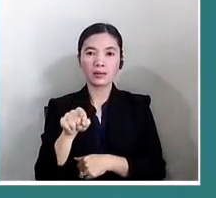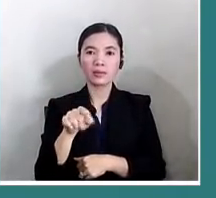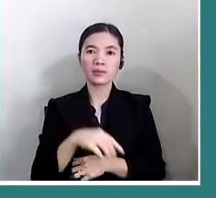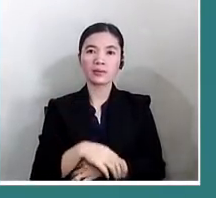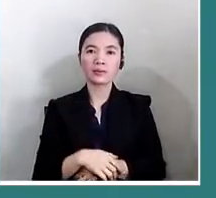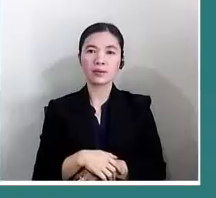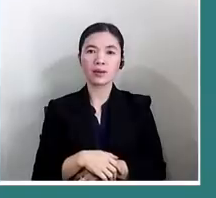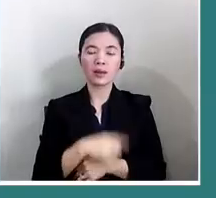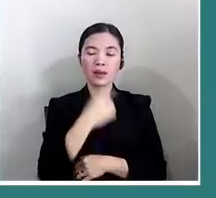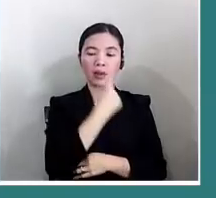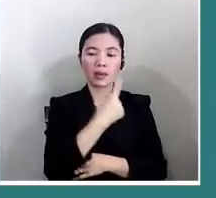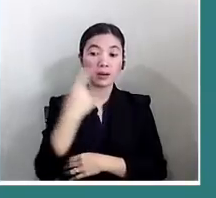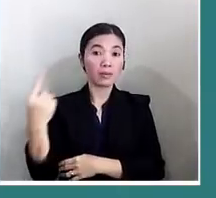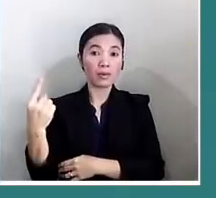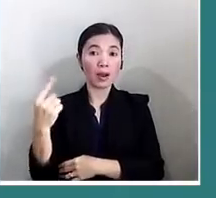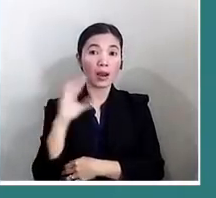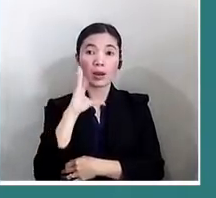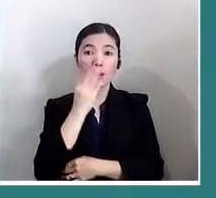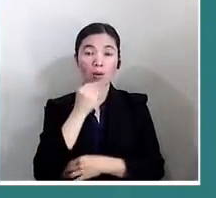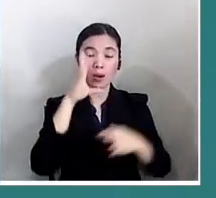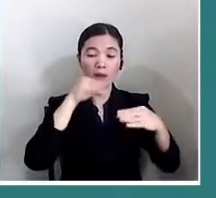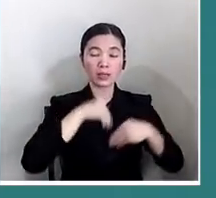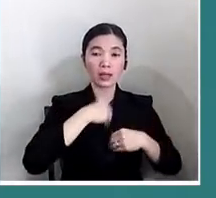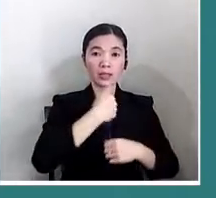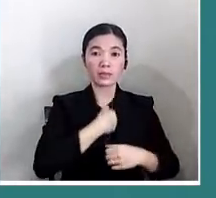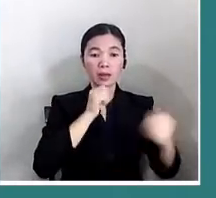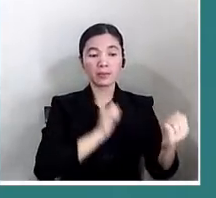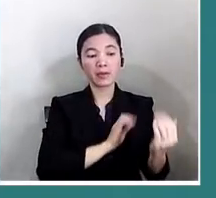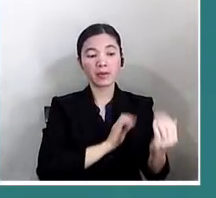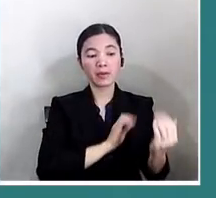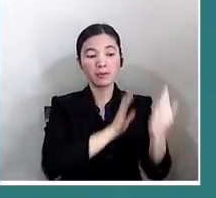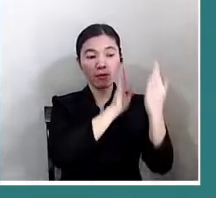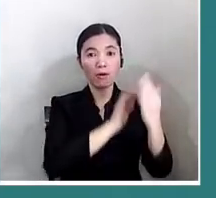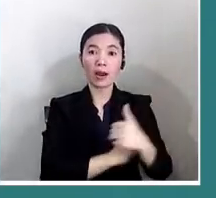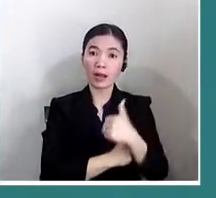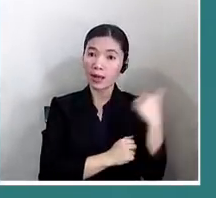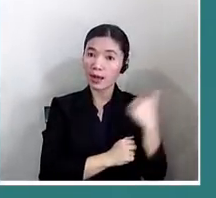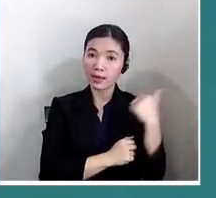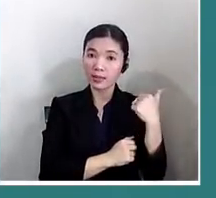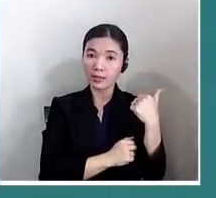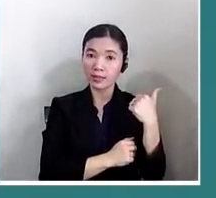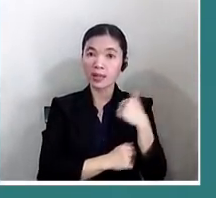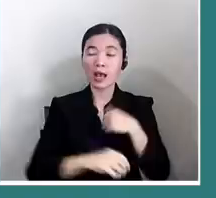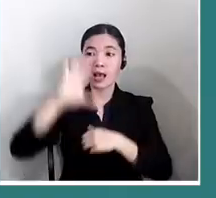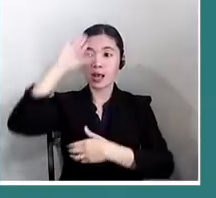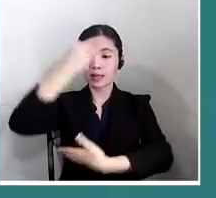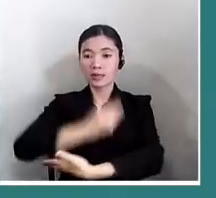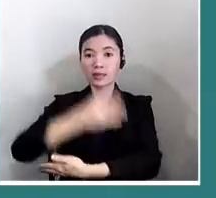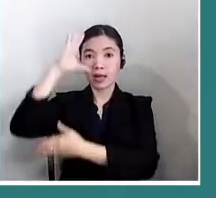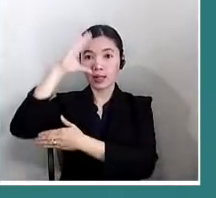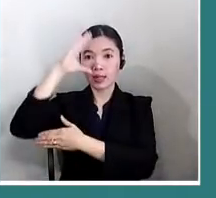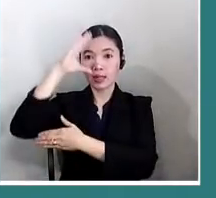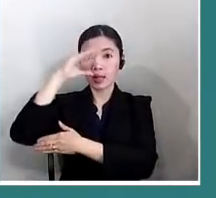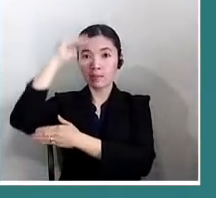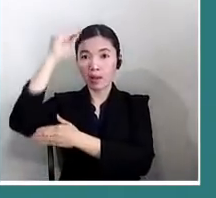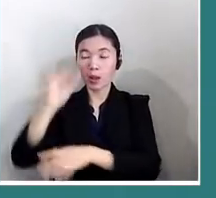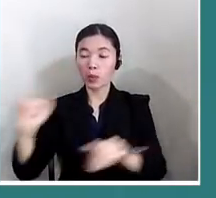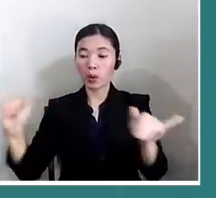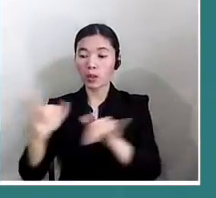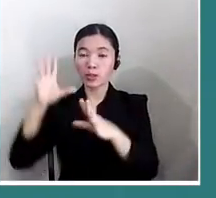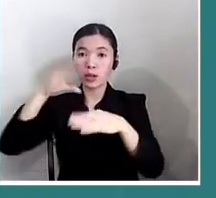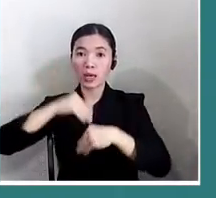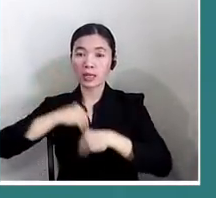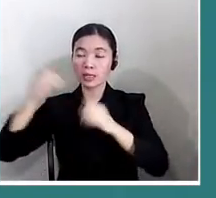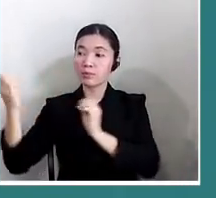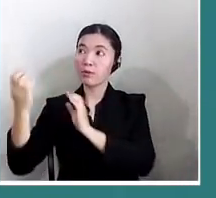everyone who acknowledges Me before others, the Son of Man will acknowledge before the angels